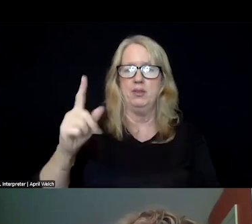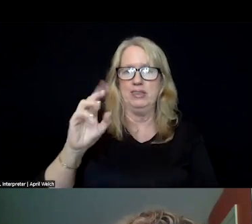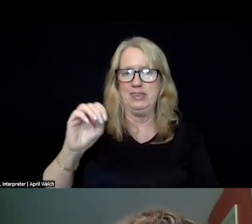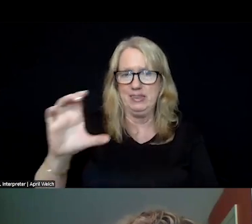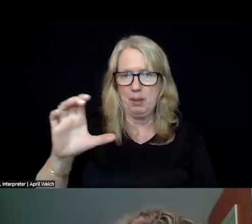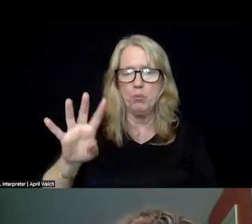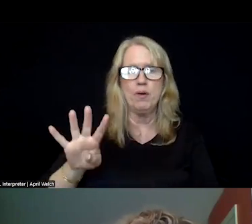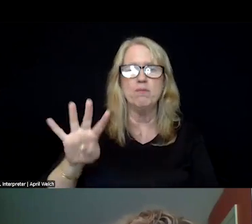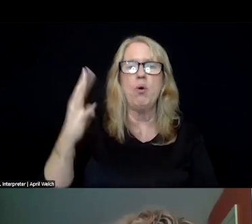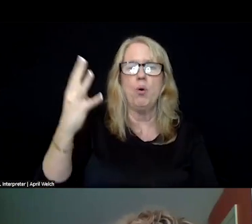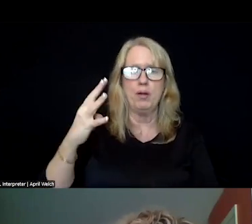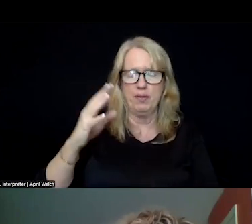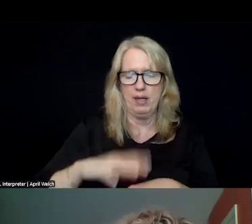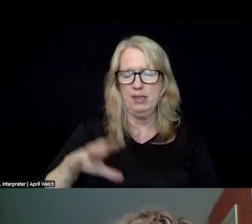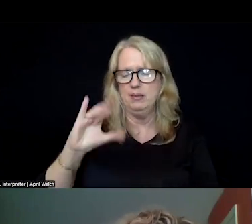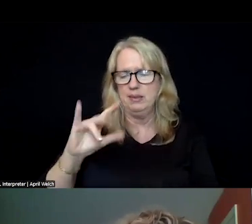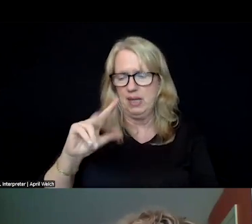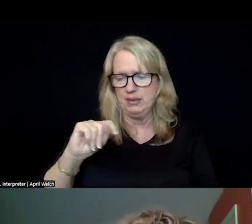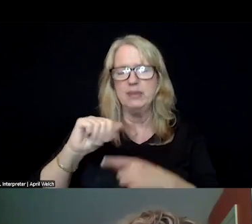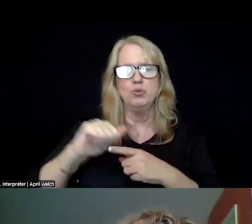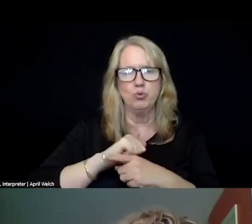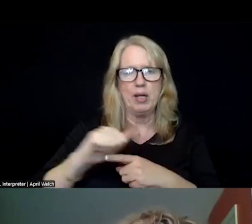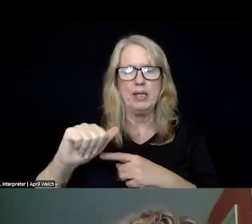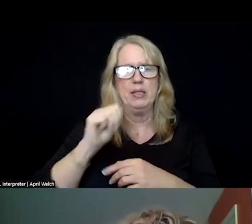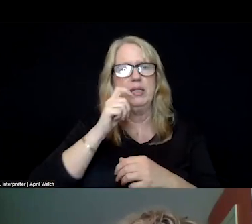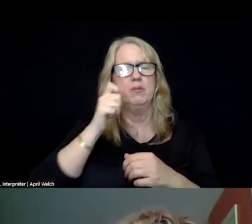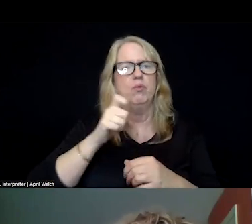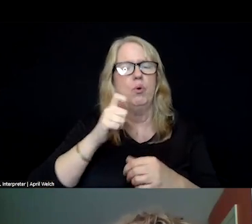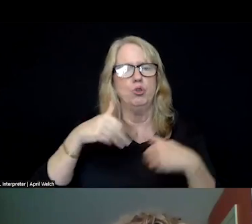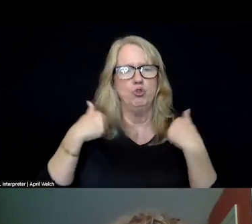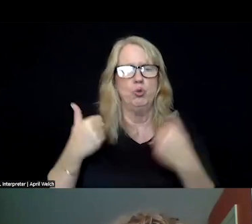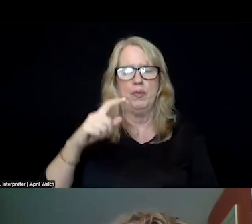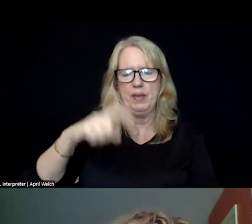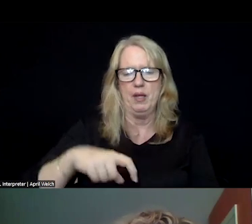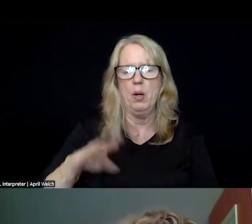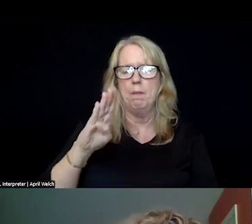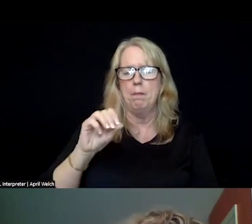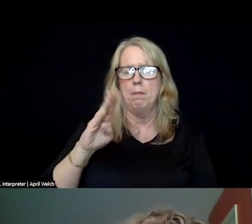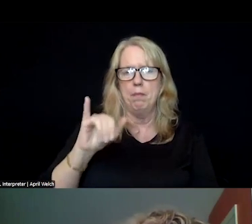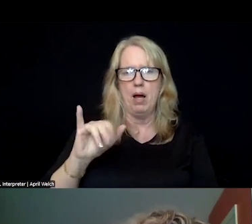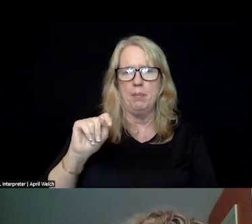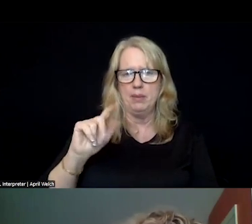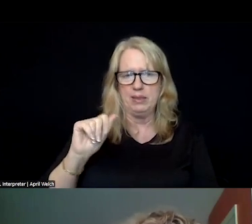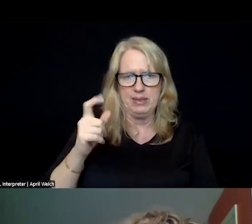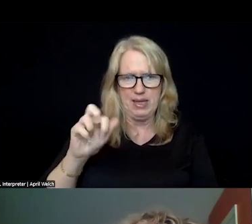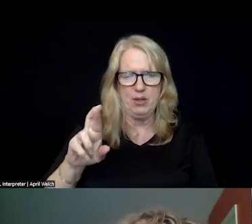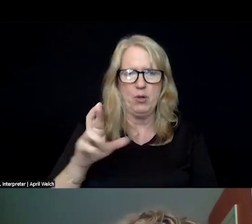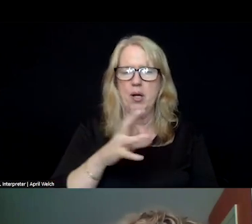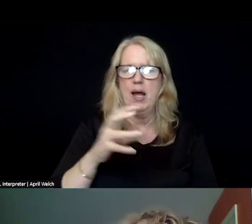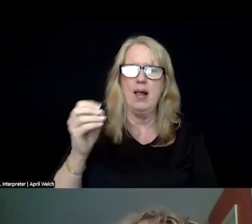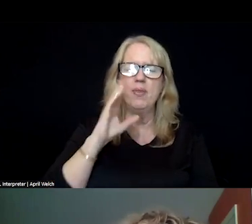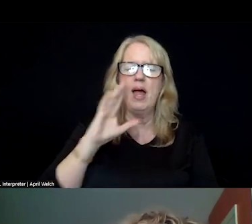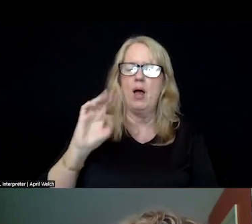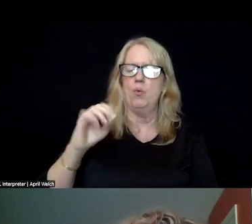4th, it's on CIT training to meet youth needs with Bobby Tanier. And then that'll be